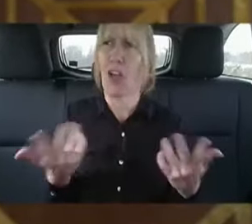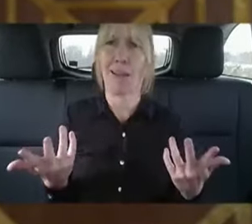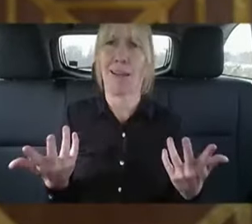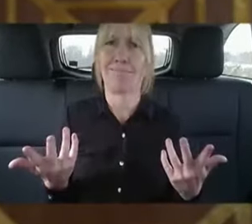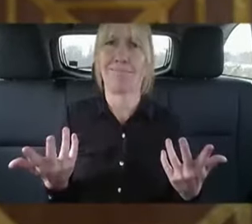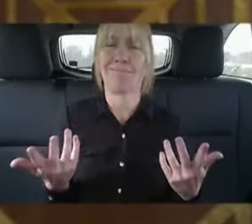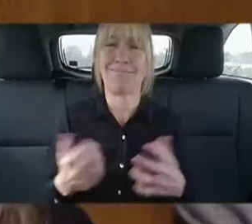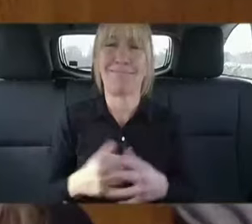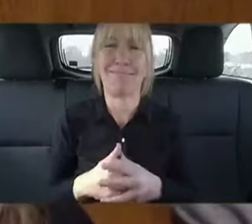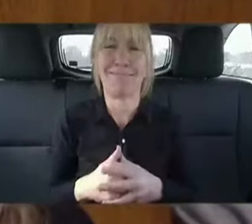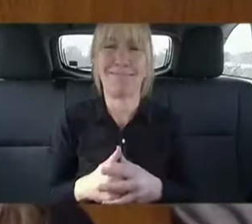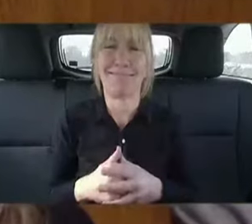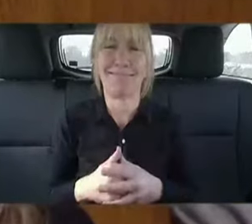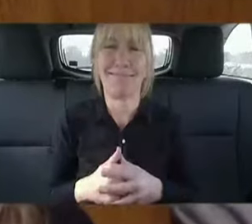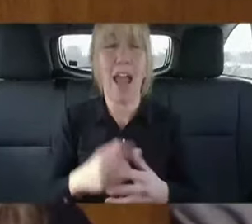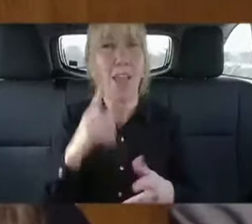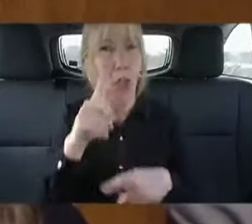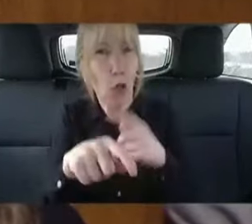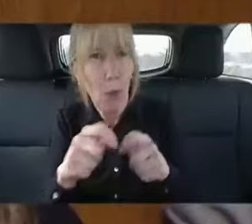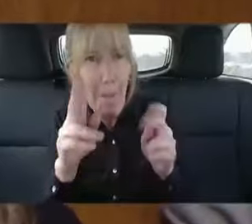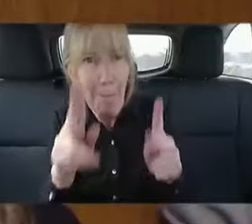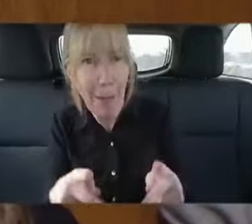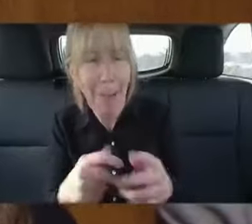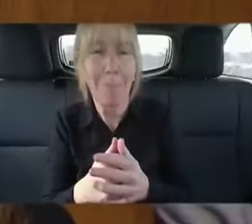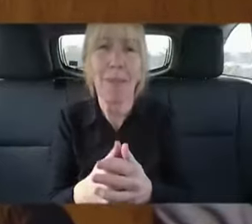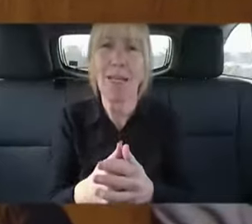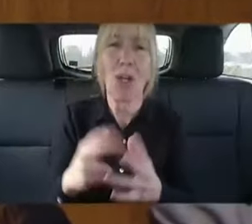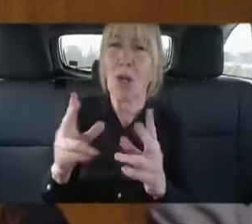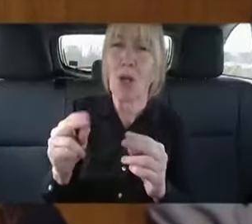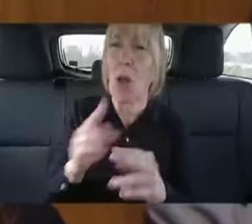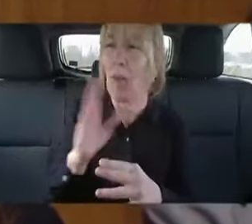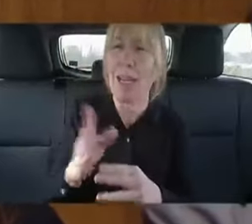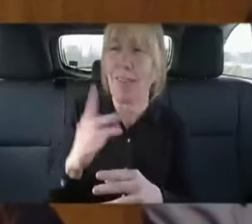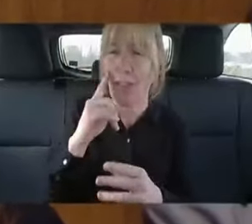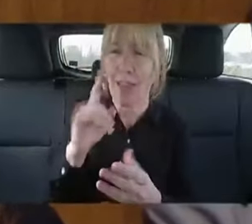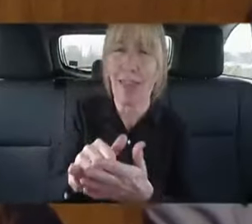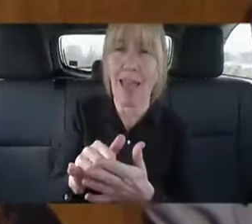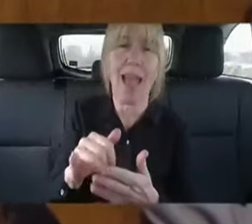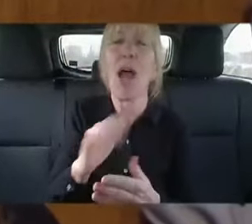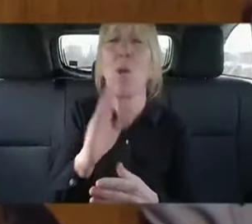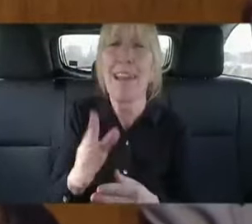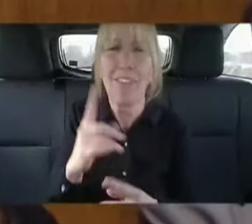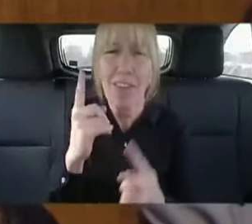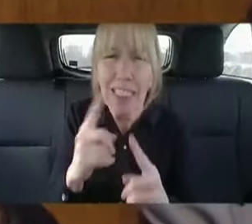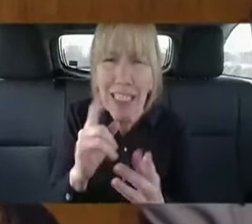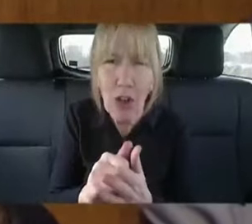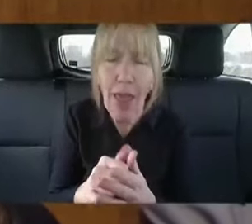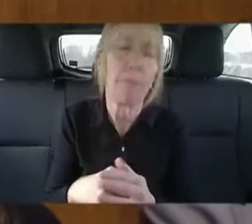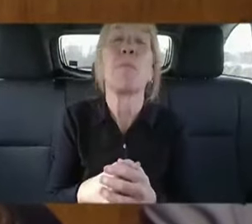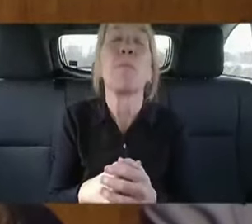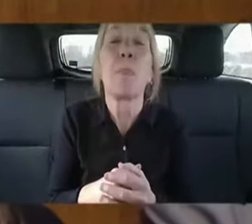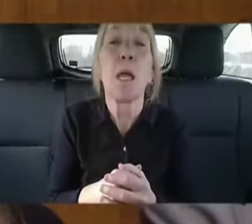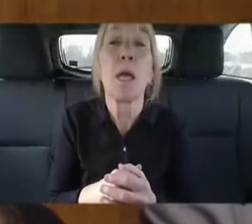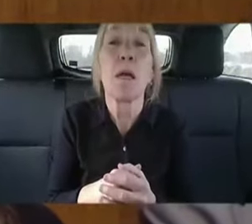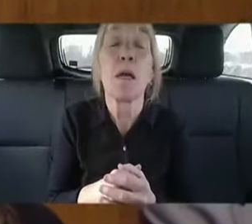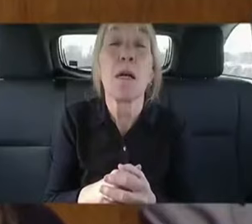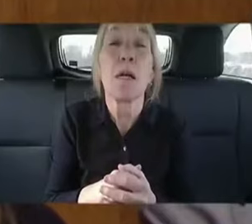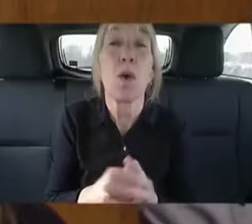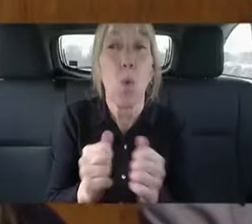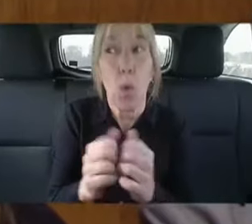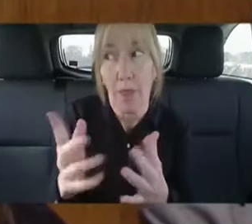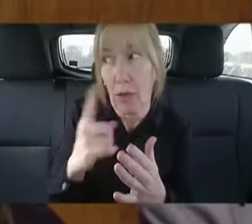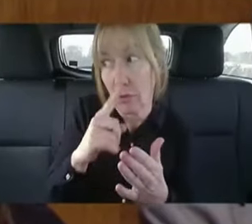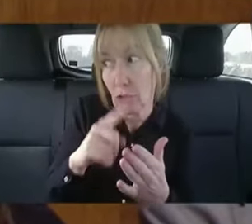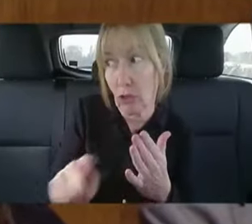good. I thought you were wrapping up. I would never think such a thing. Wouldn't even consider it without checking to